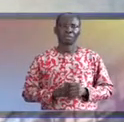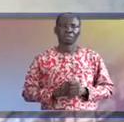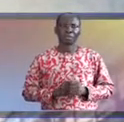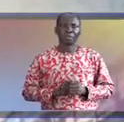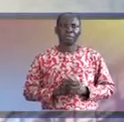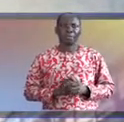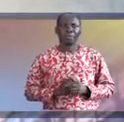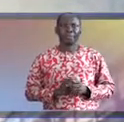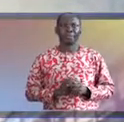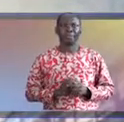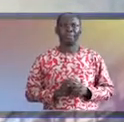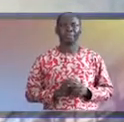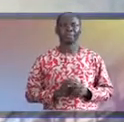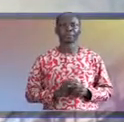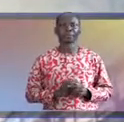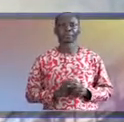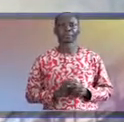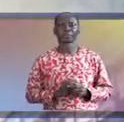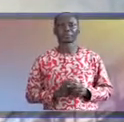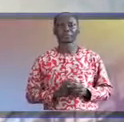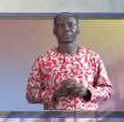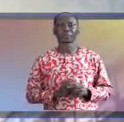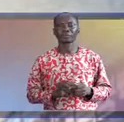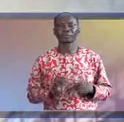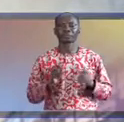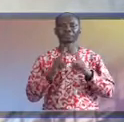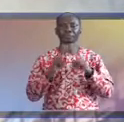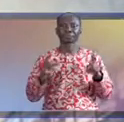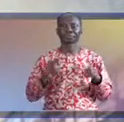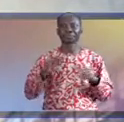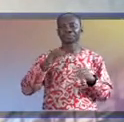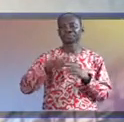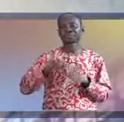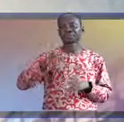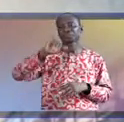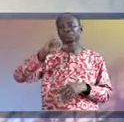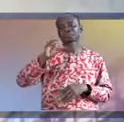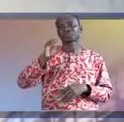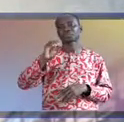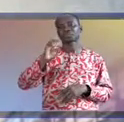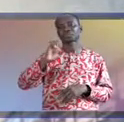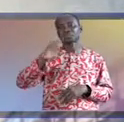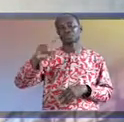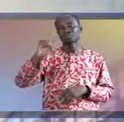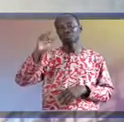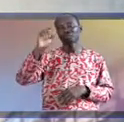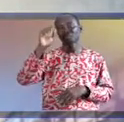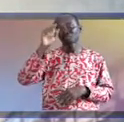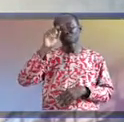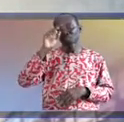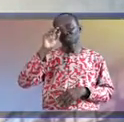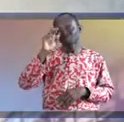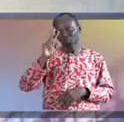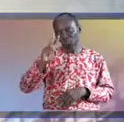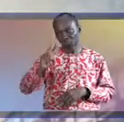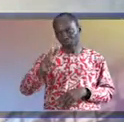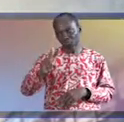verses 28 through 32. The all flesh there is in reference to the Jews and